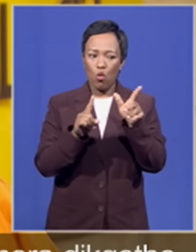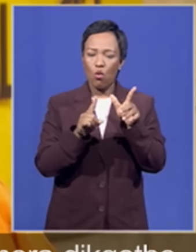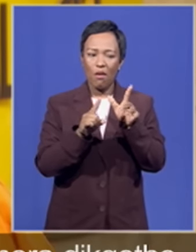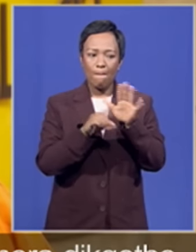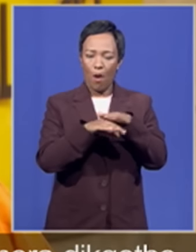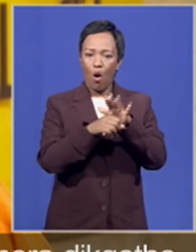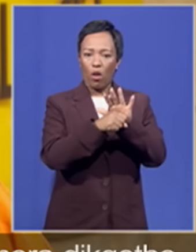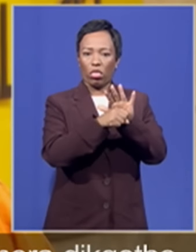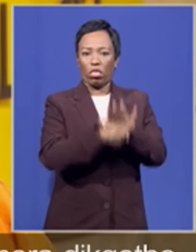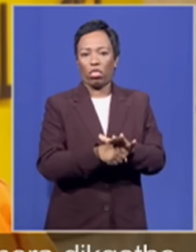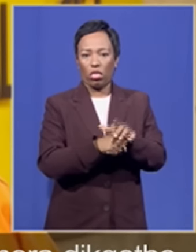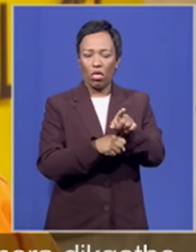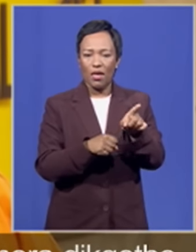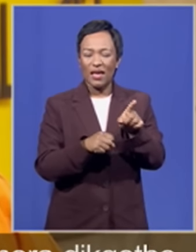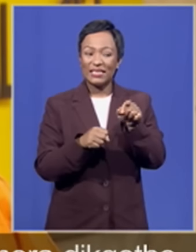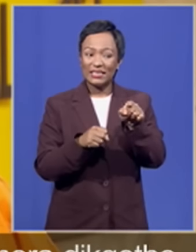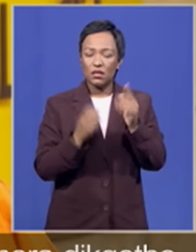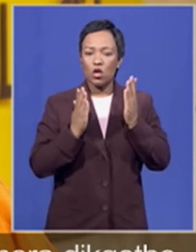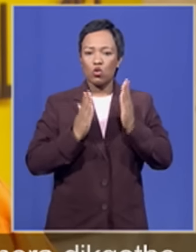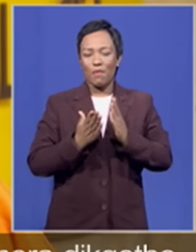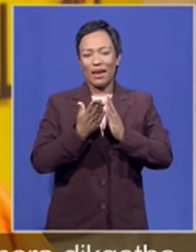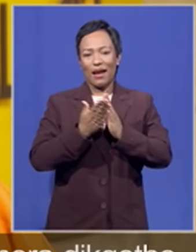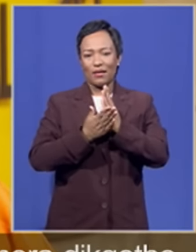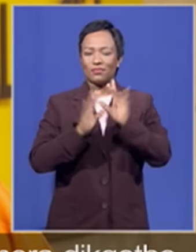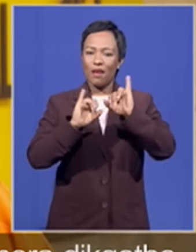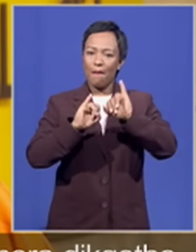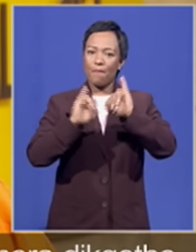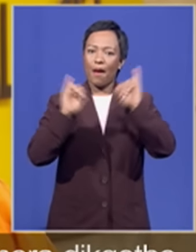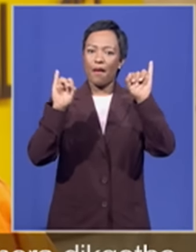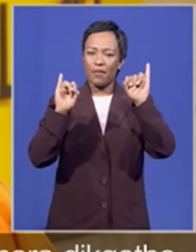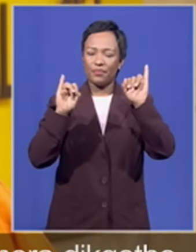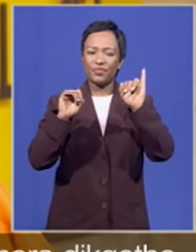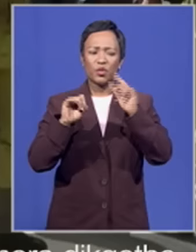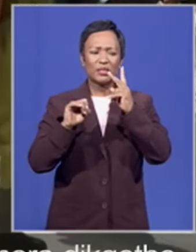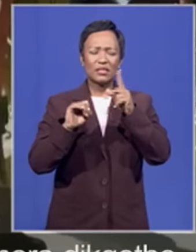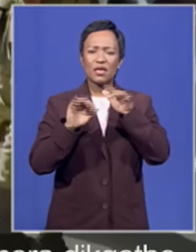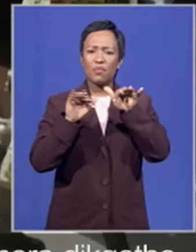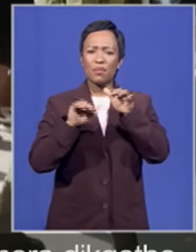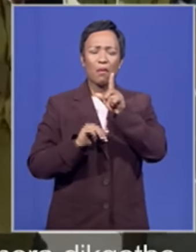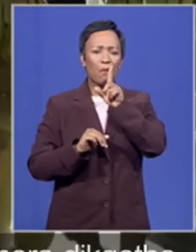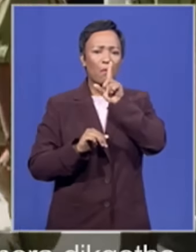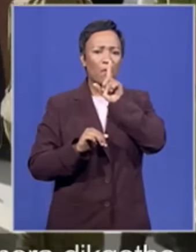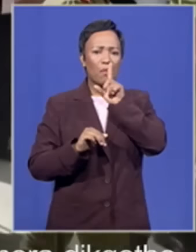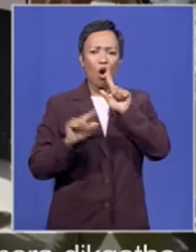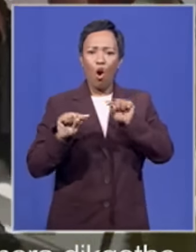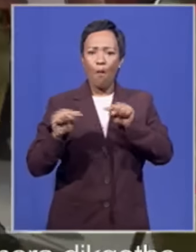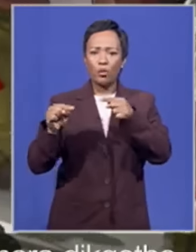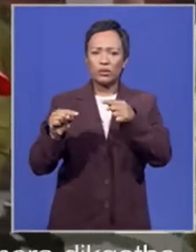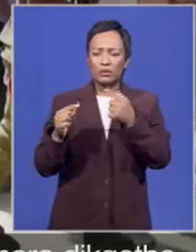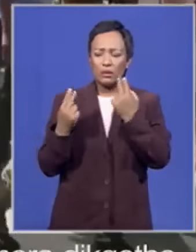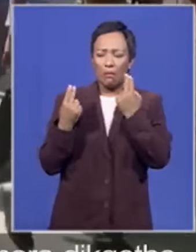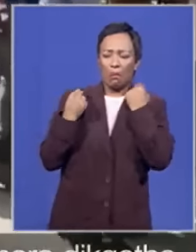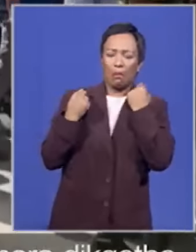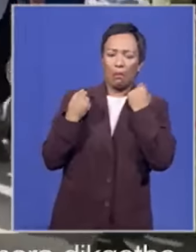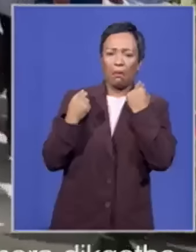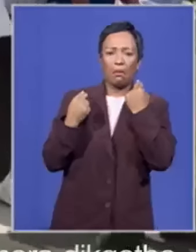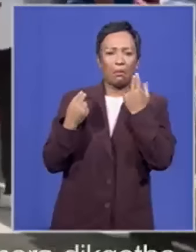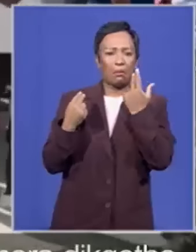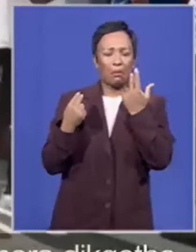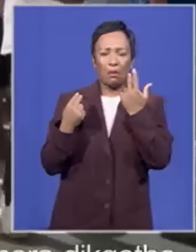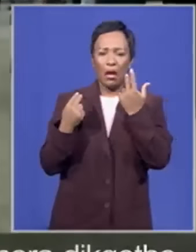So with this human rights crisis, we are seeing silenced voices, we are seeing a repressed opposition, and we're seeing very little